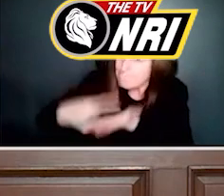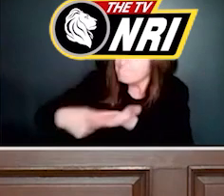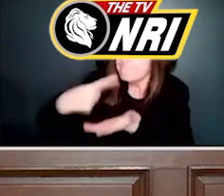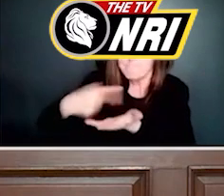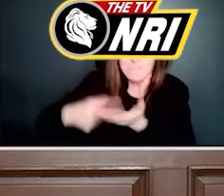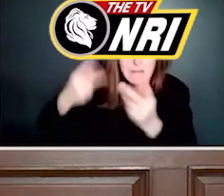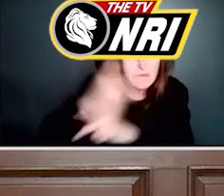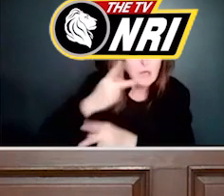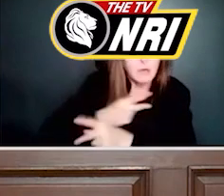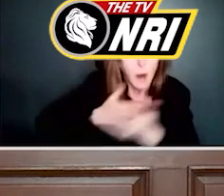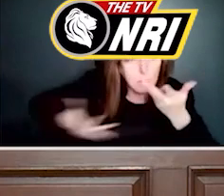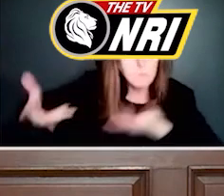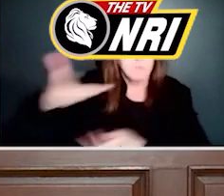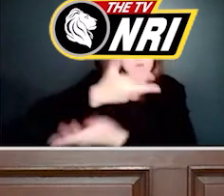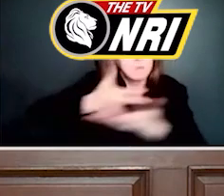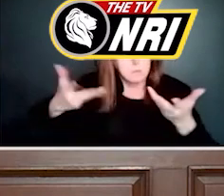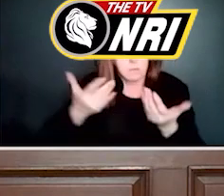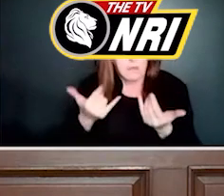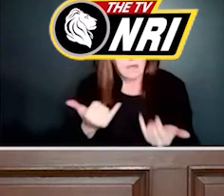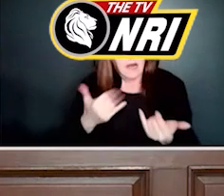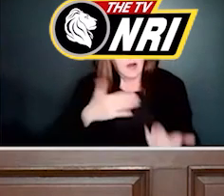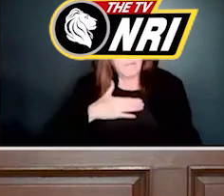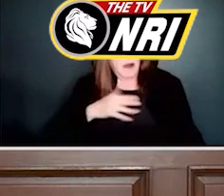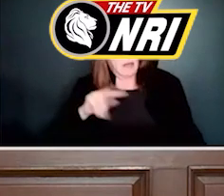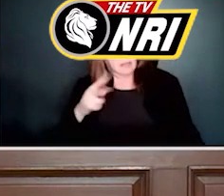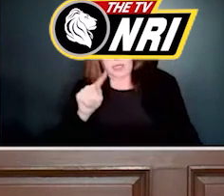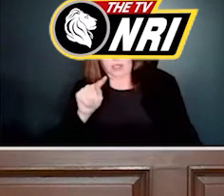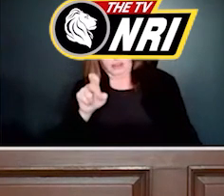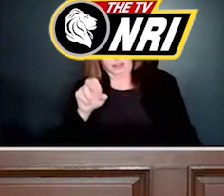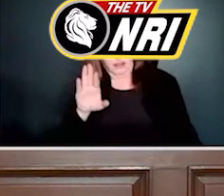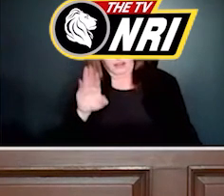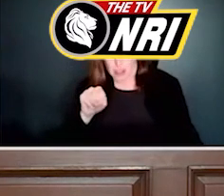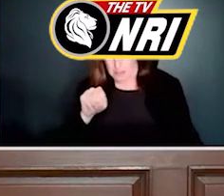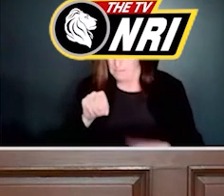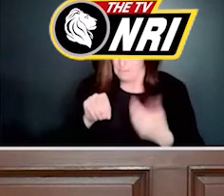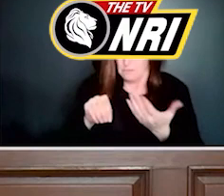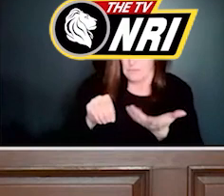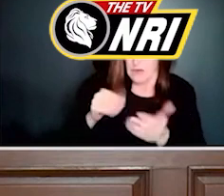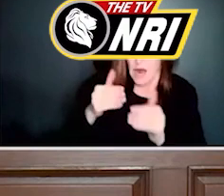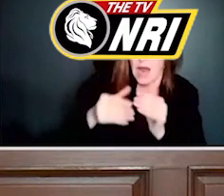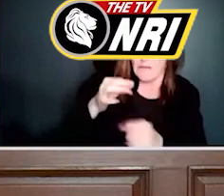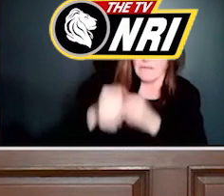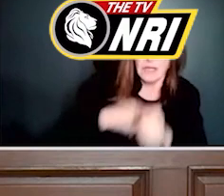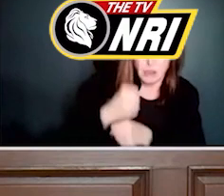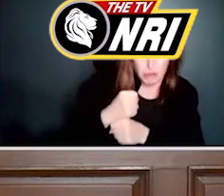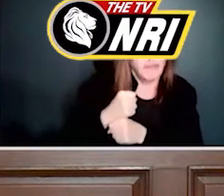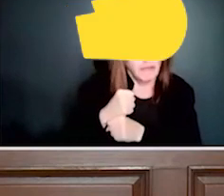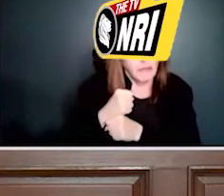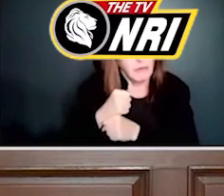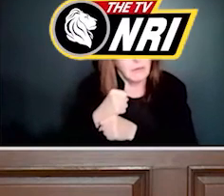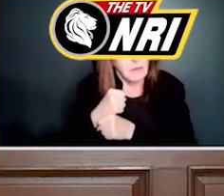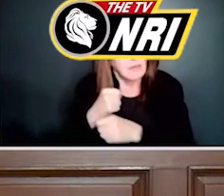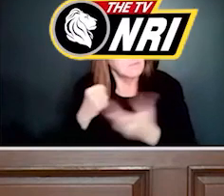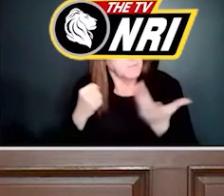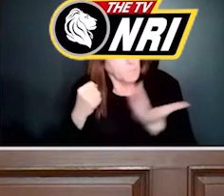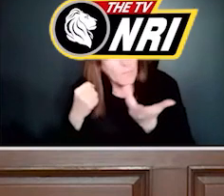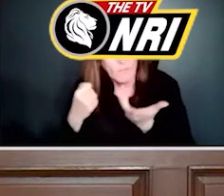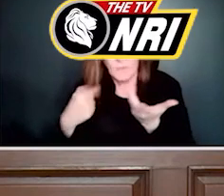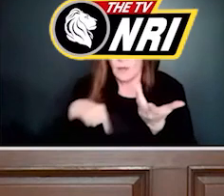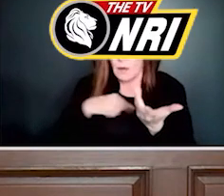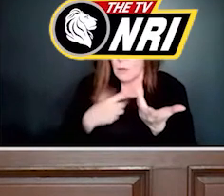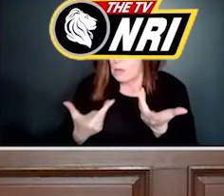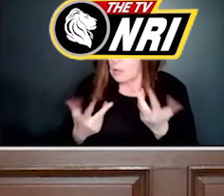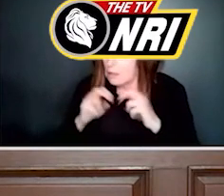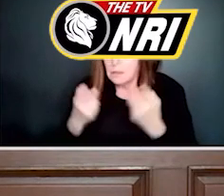know Scott Moll as well has been sitting around this table. Nothing has happened. It's not that hard to sit